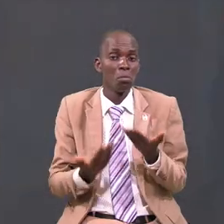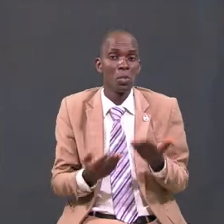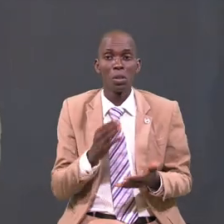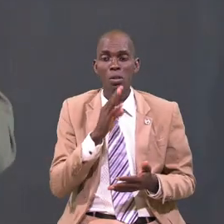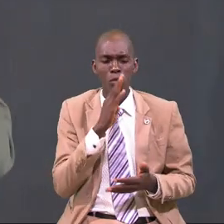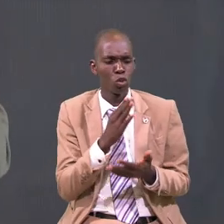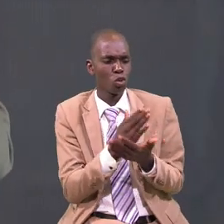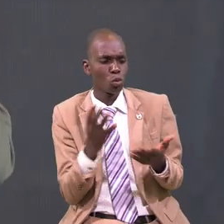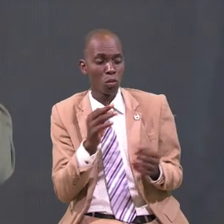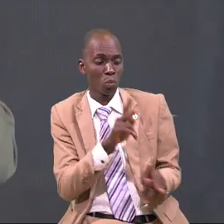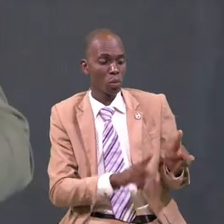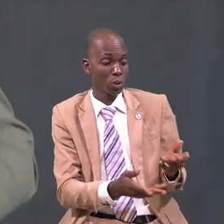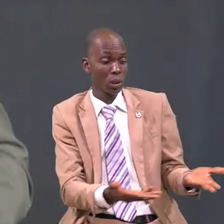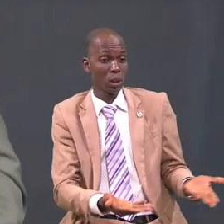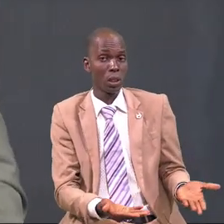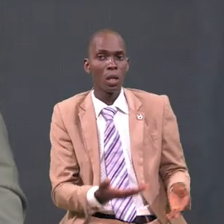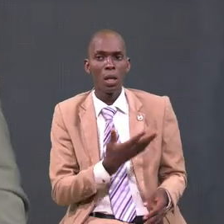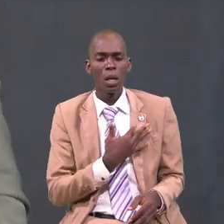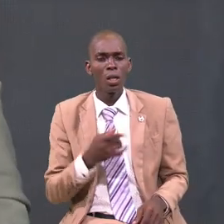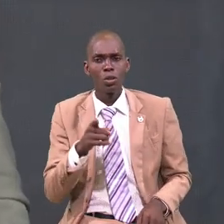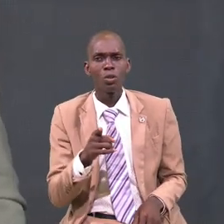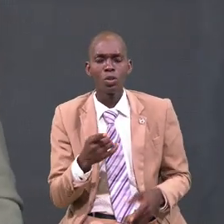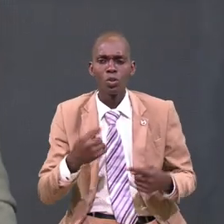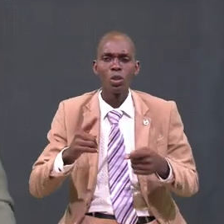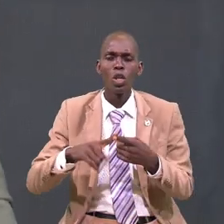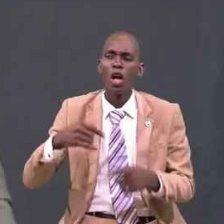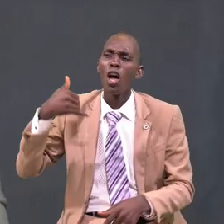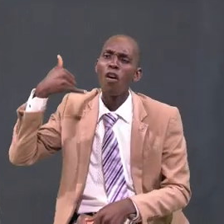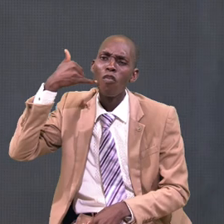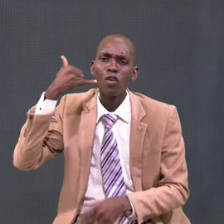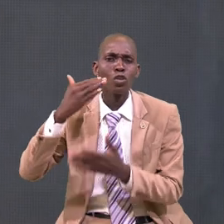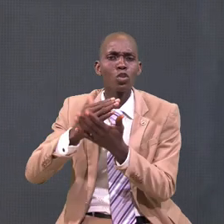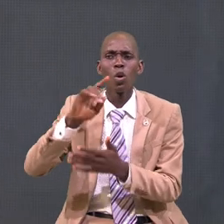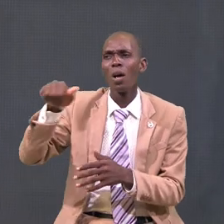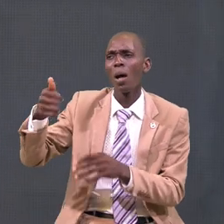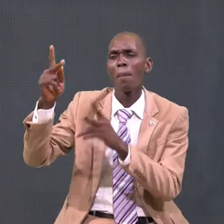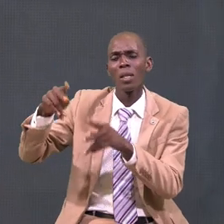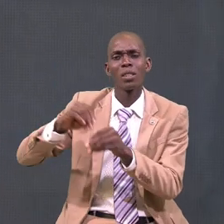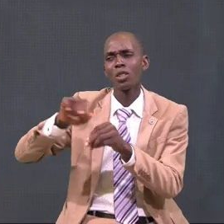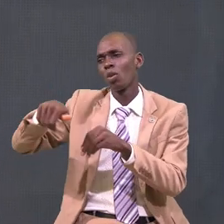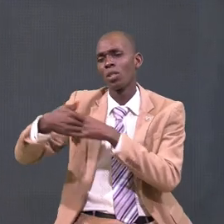people here, then you're trying to call somebody you know in any country of the world.